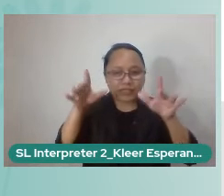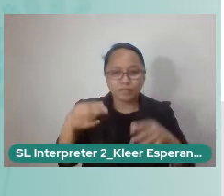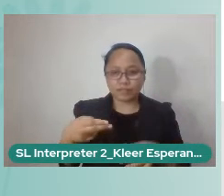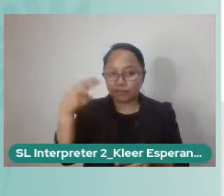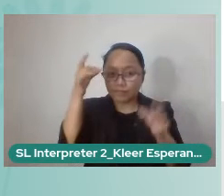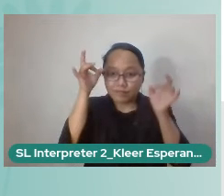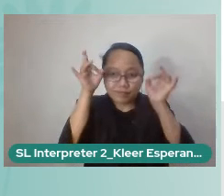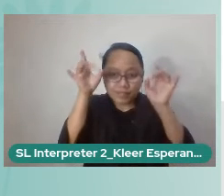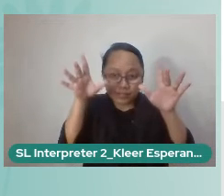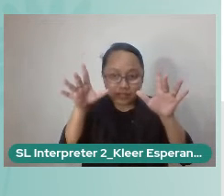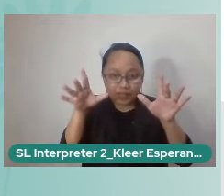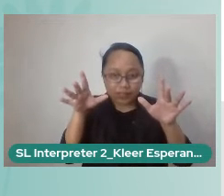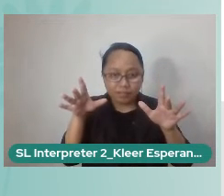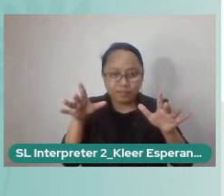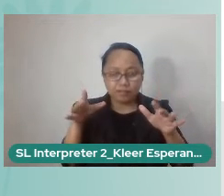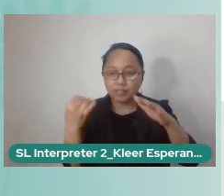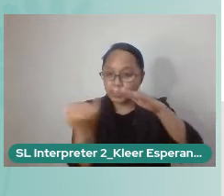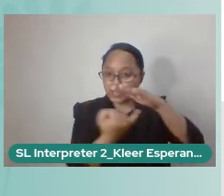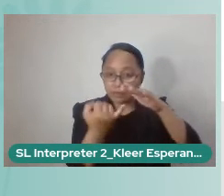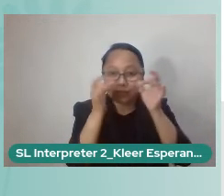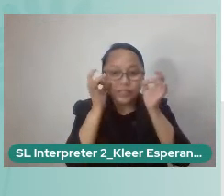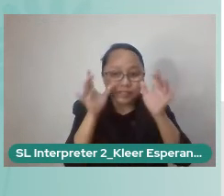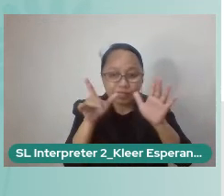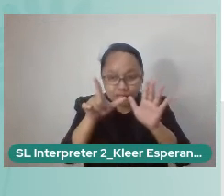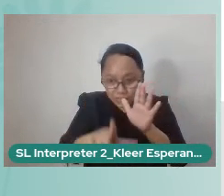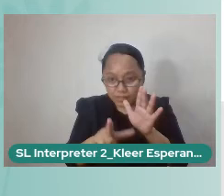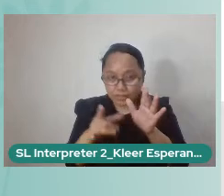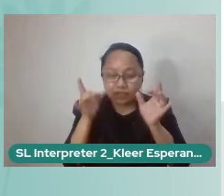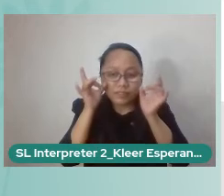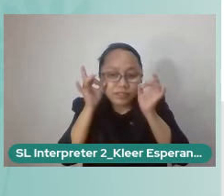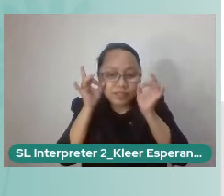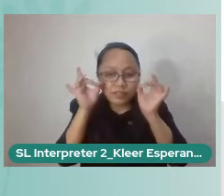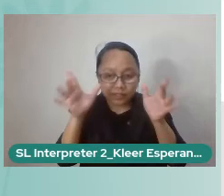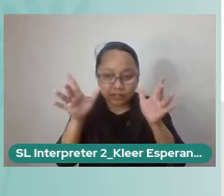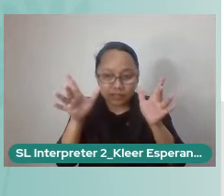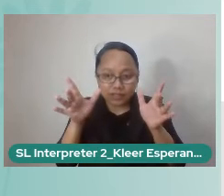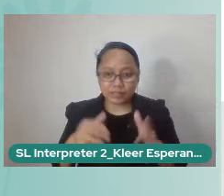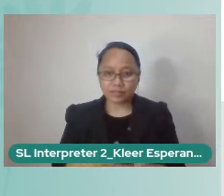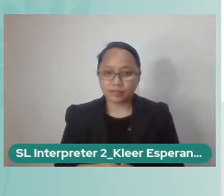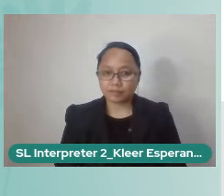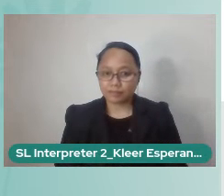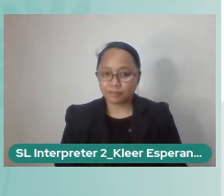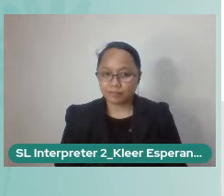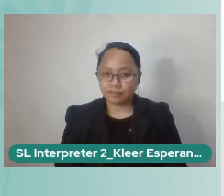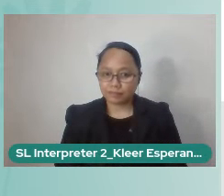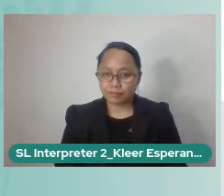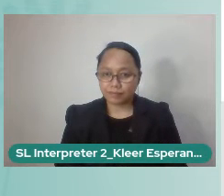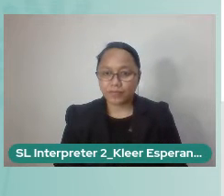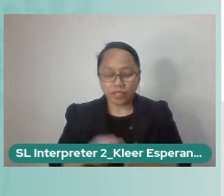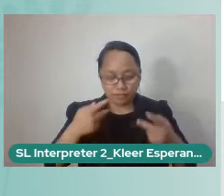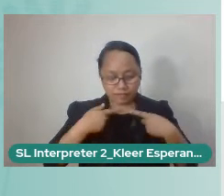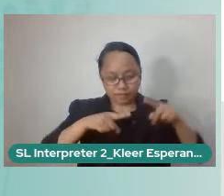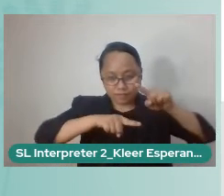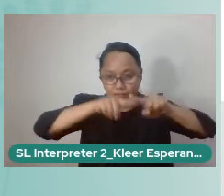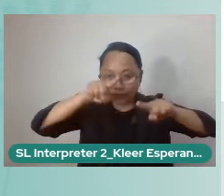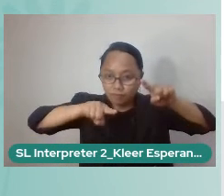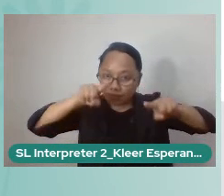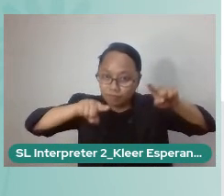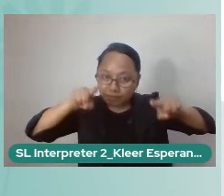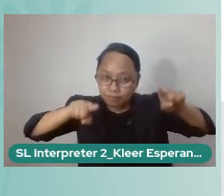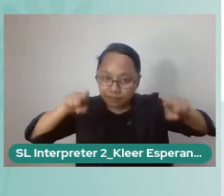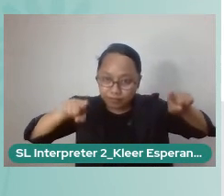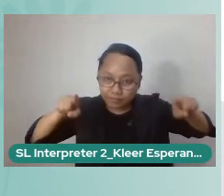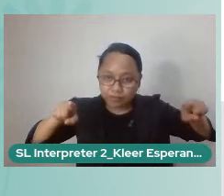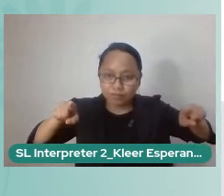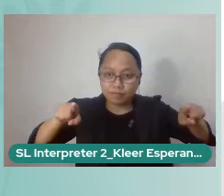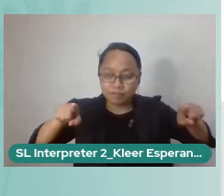predict future risk, not just current risk of precancer. This is from a very old cohort now, 2005, but this